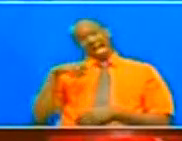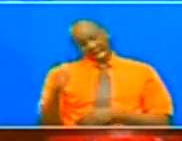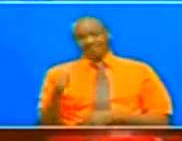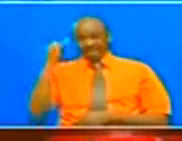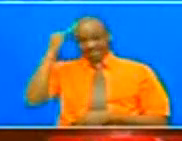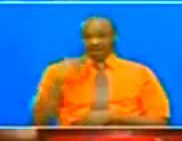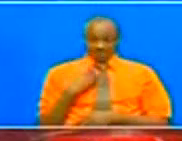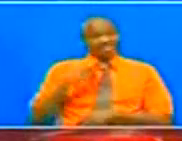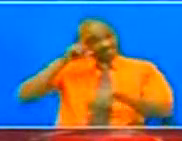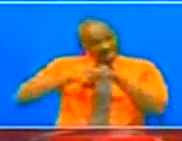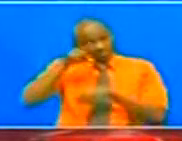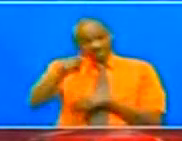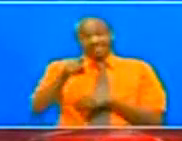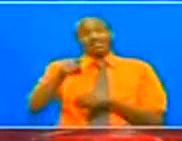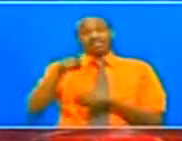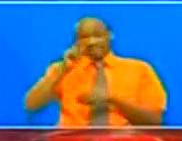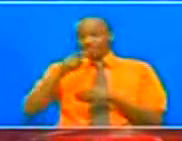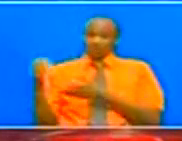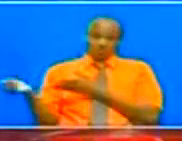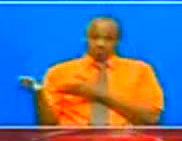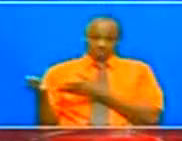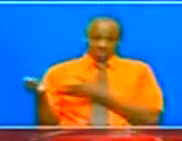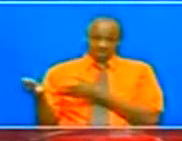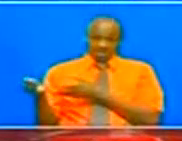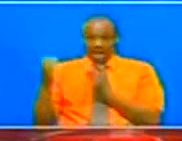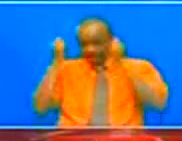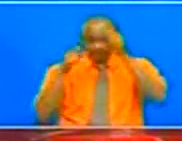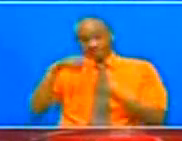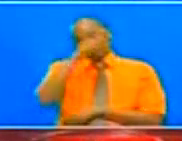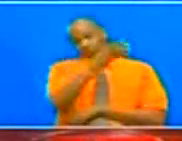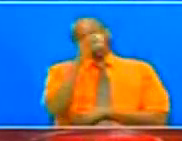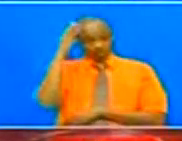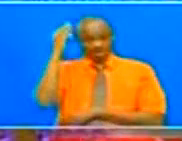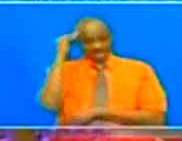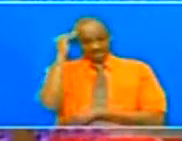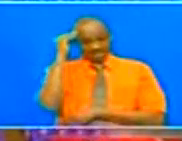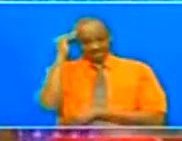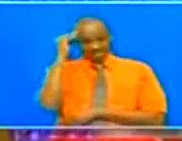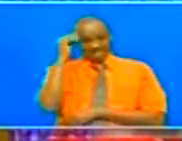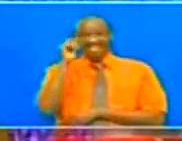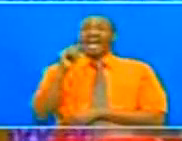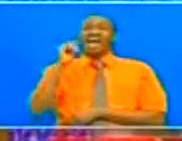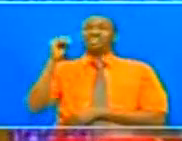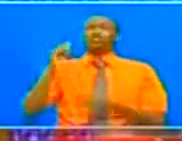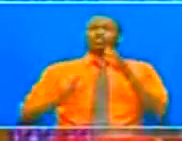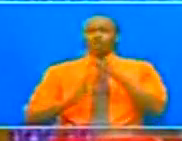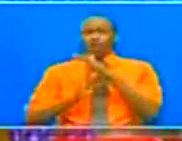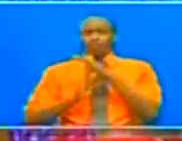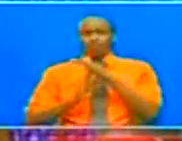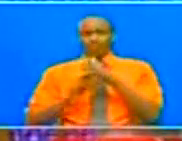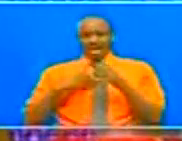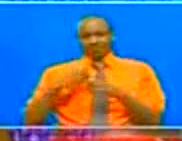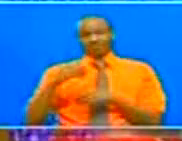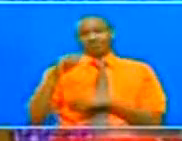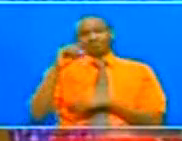this operation to invade Somalia was being rationalized, the head of Kenyan intelligence at that time, General